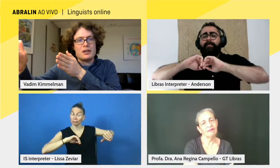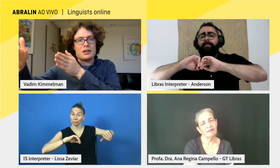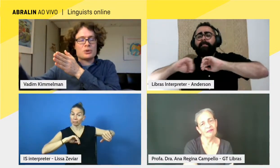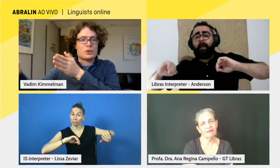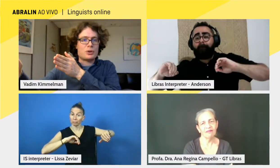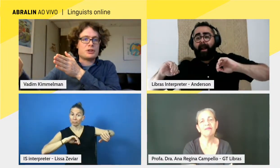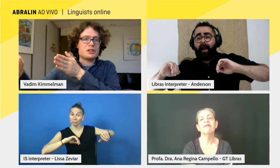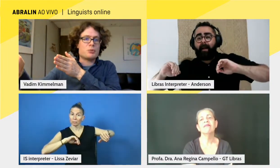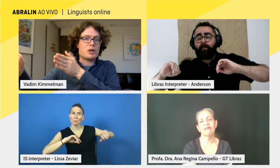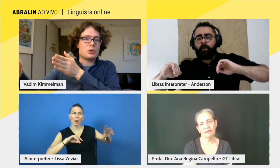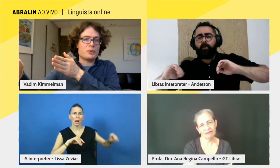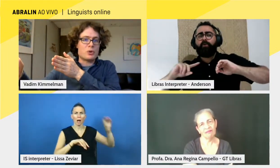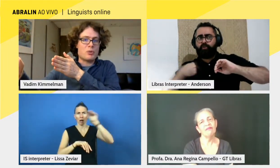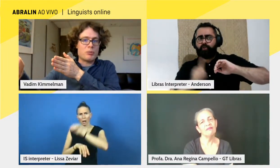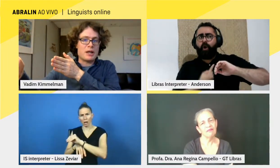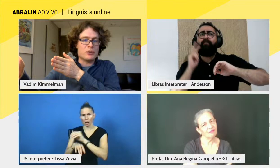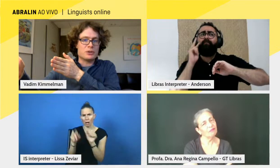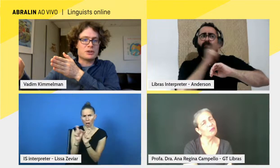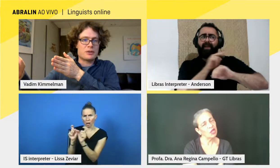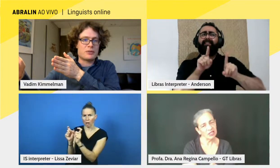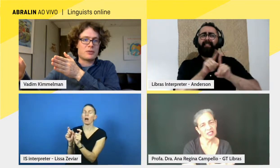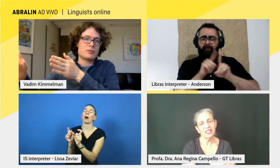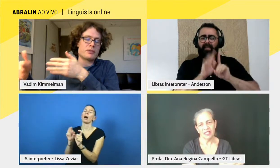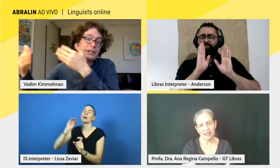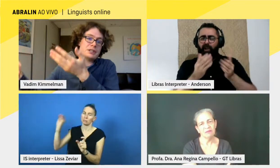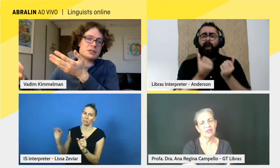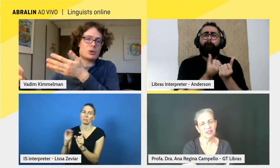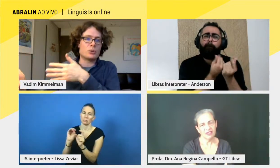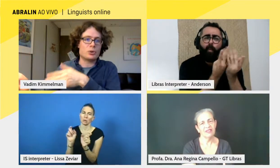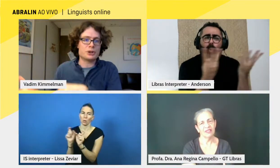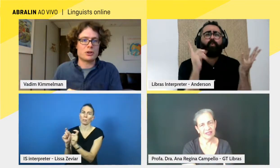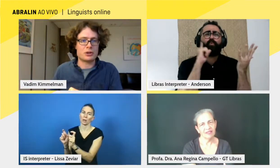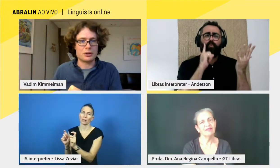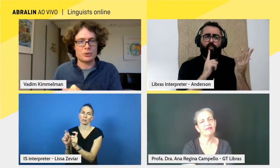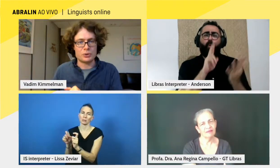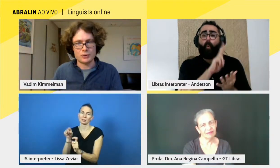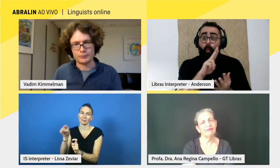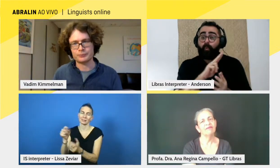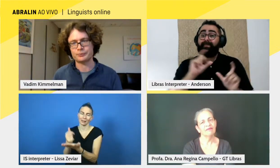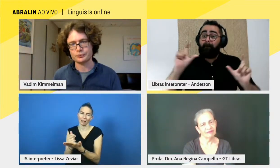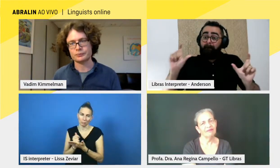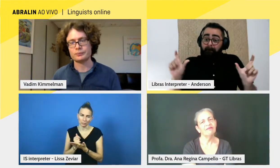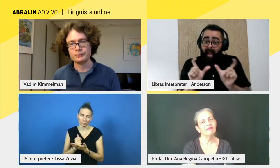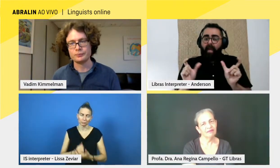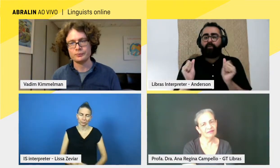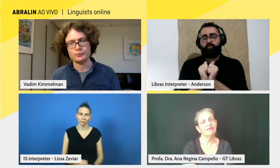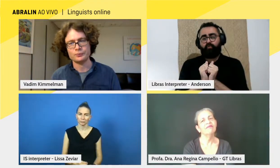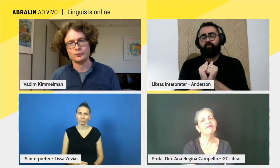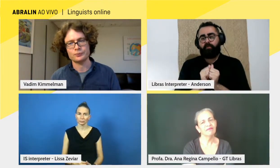again, it occurs as part of a compound. That is our logical conclusion.